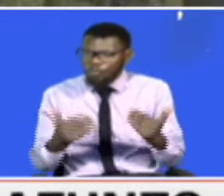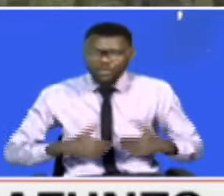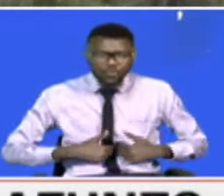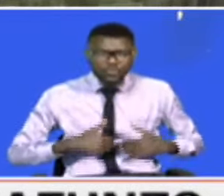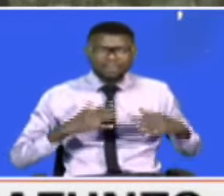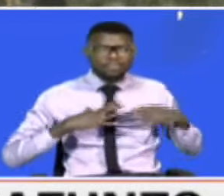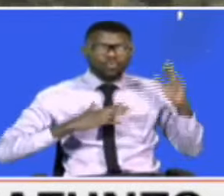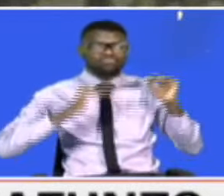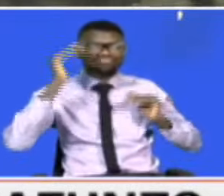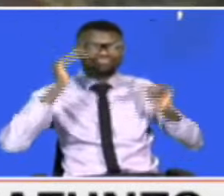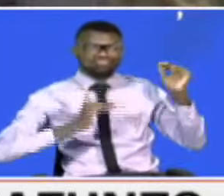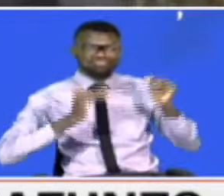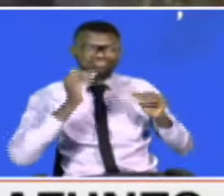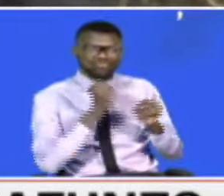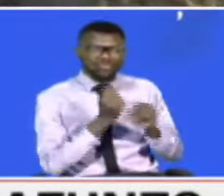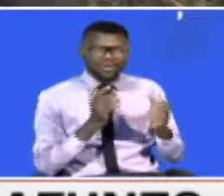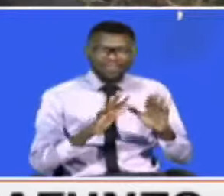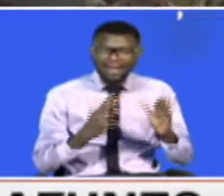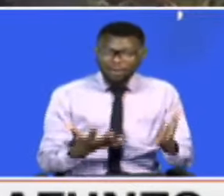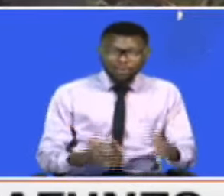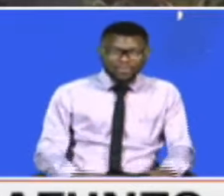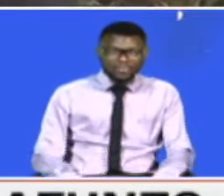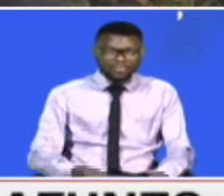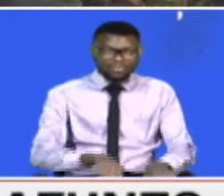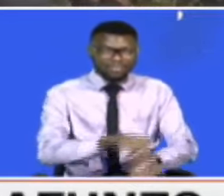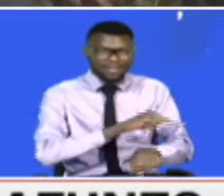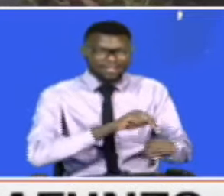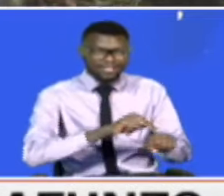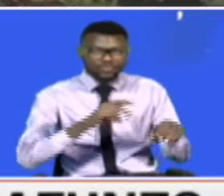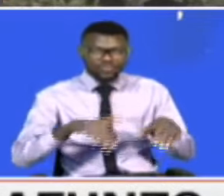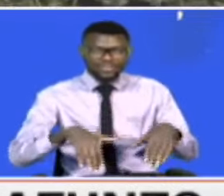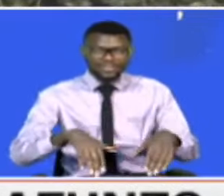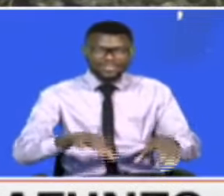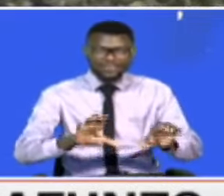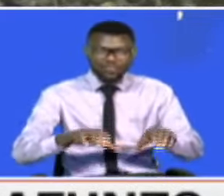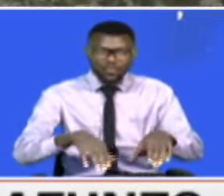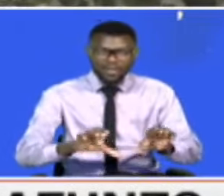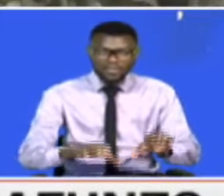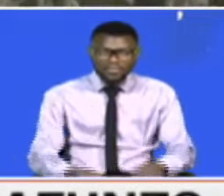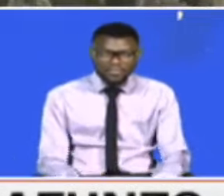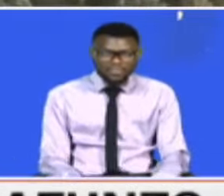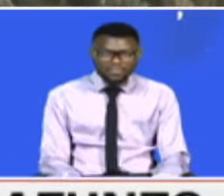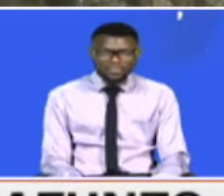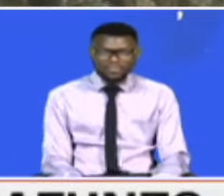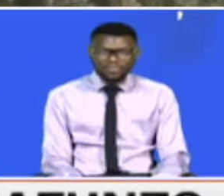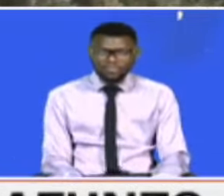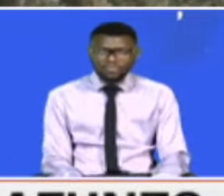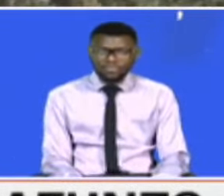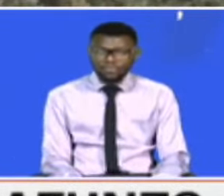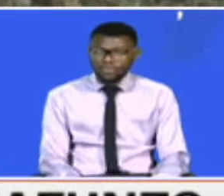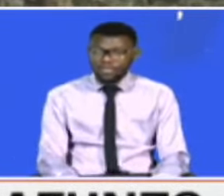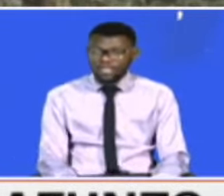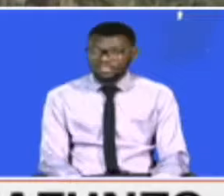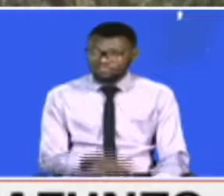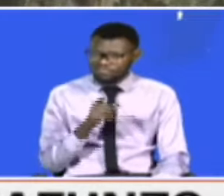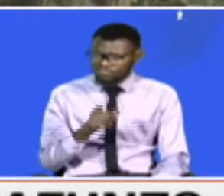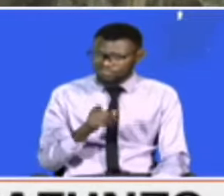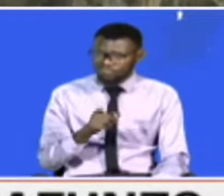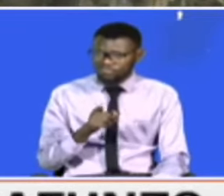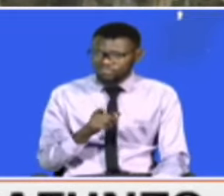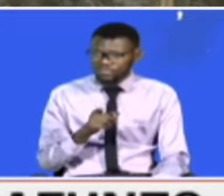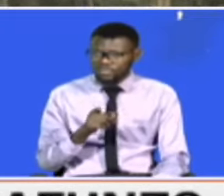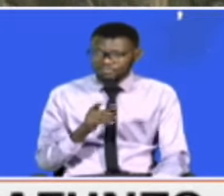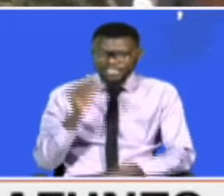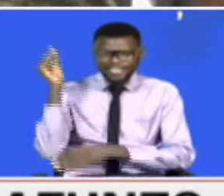teams. It is a national diploma, which is a very high course when it comes to